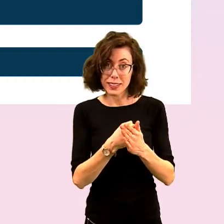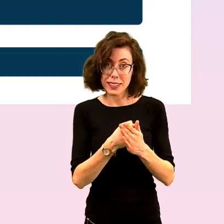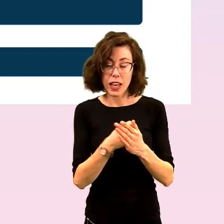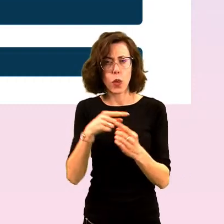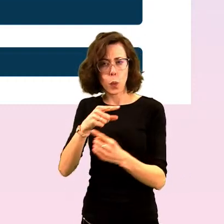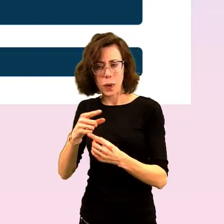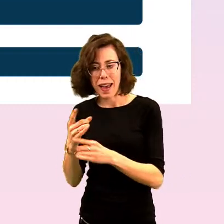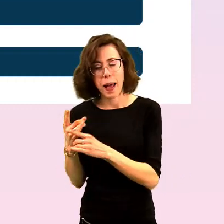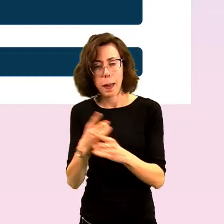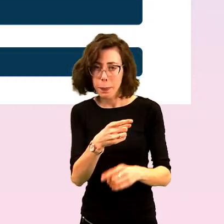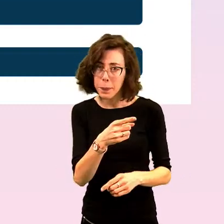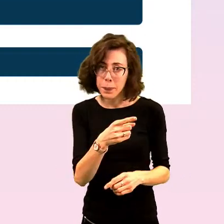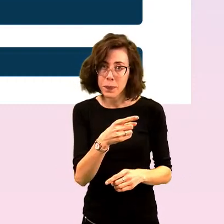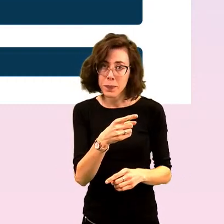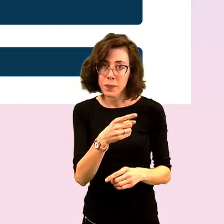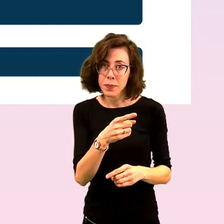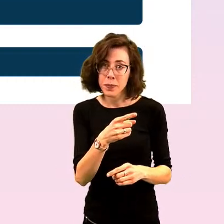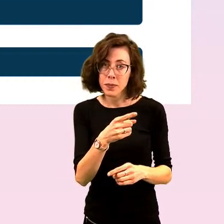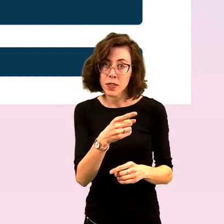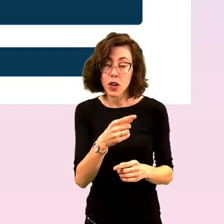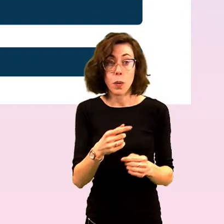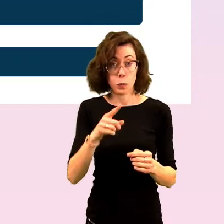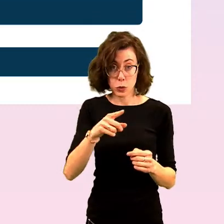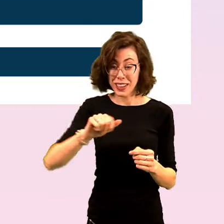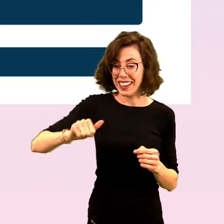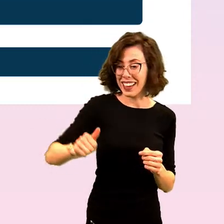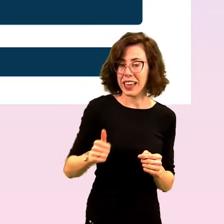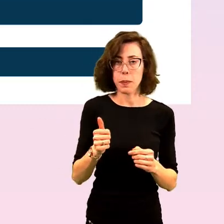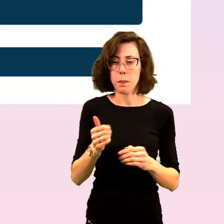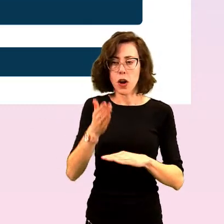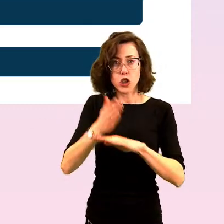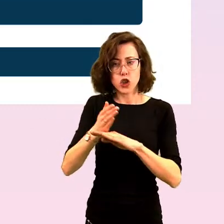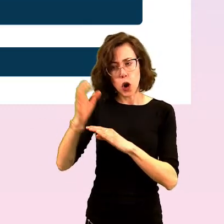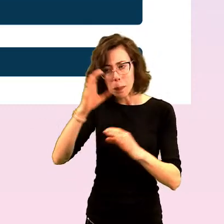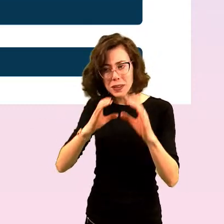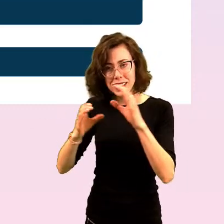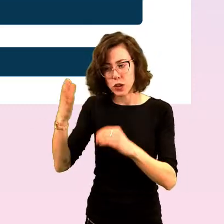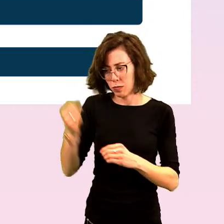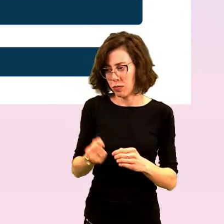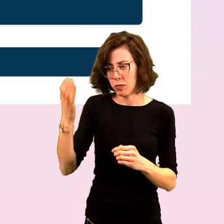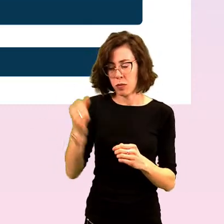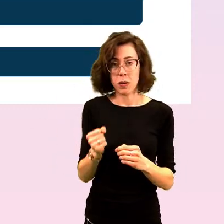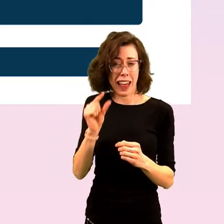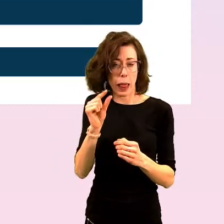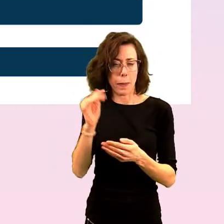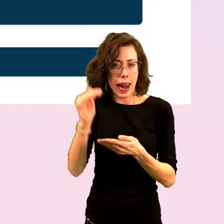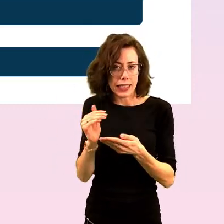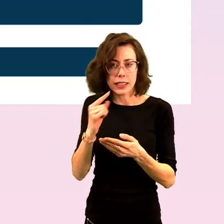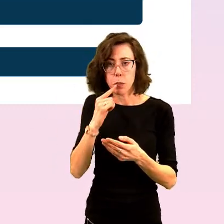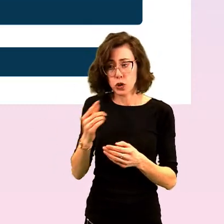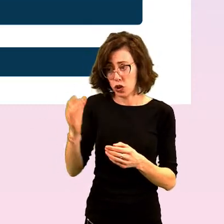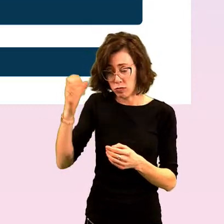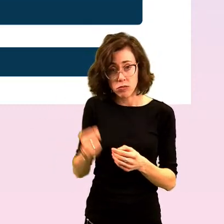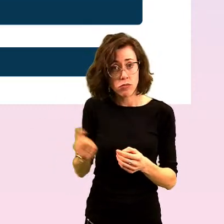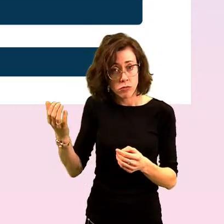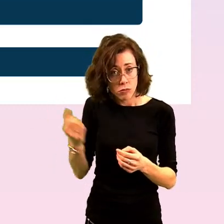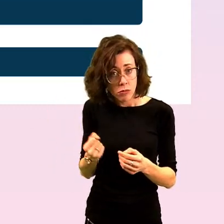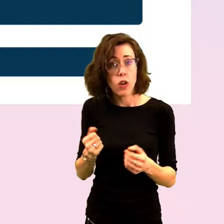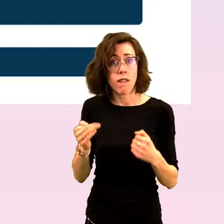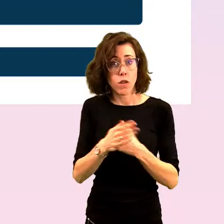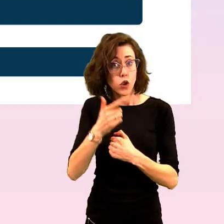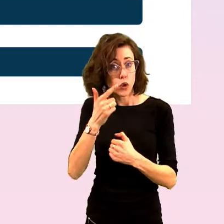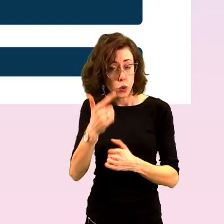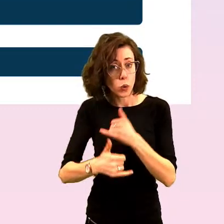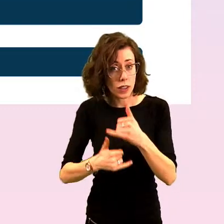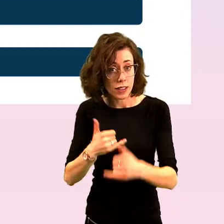them on their job seekers for 2 years at a reduced rate, so as to help them to build up their business and to make sure